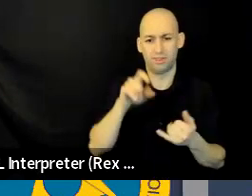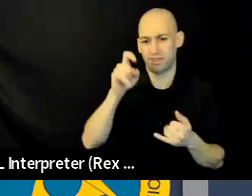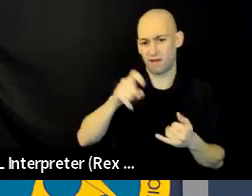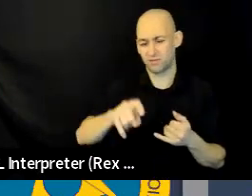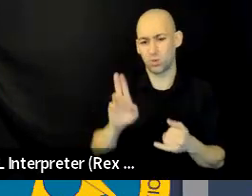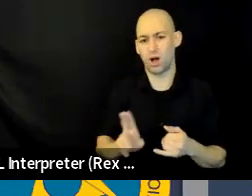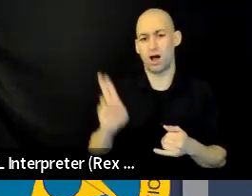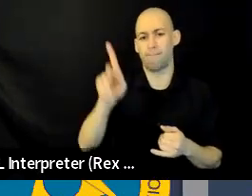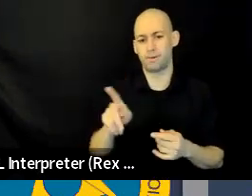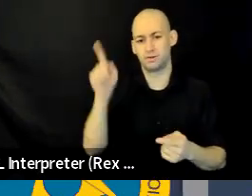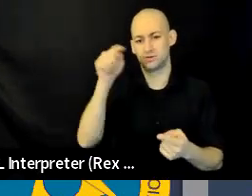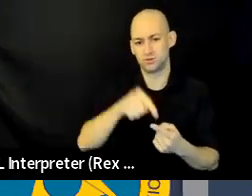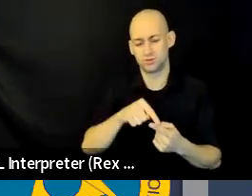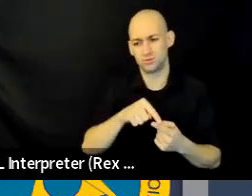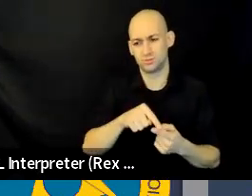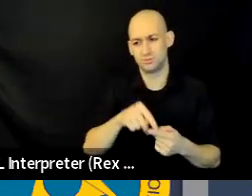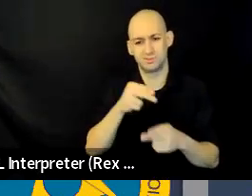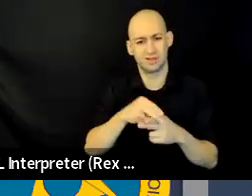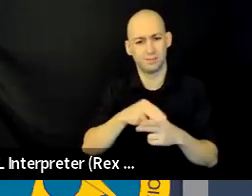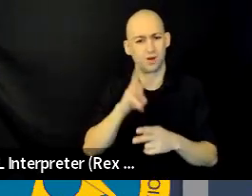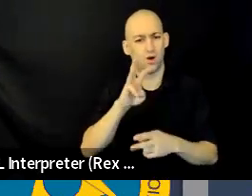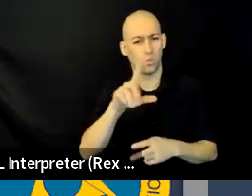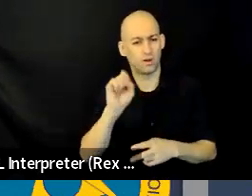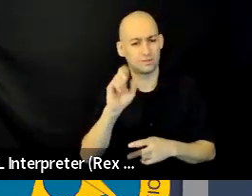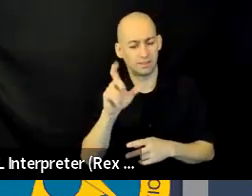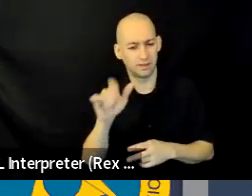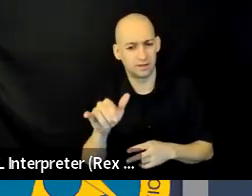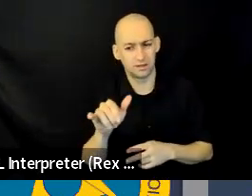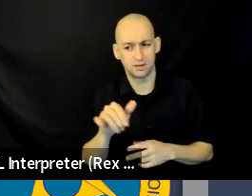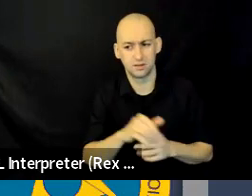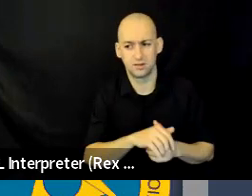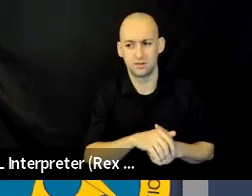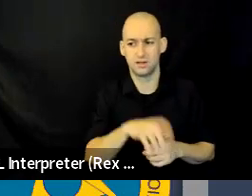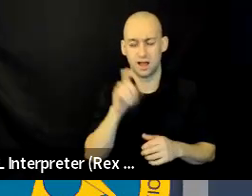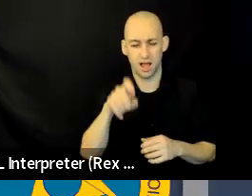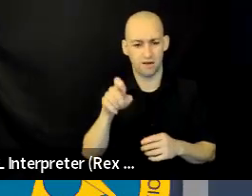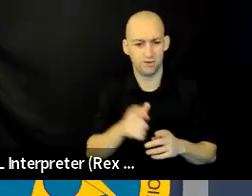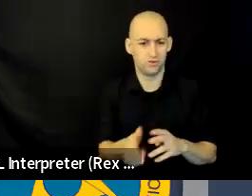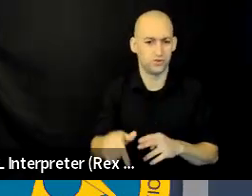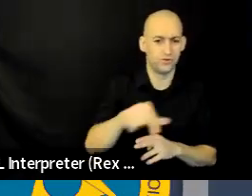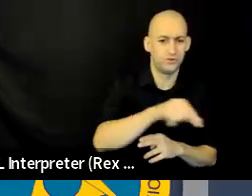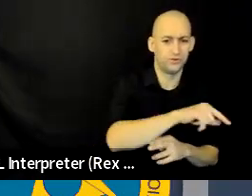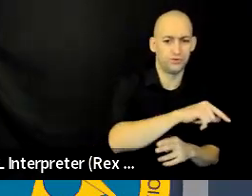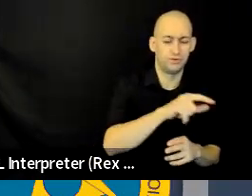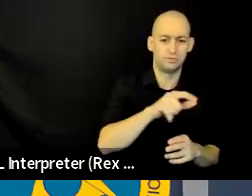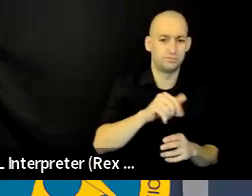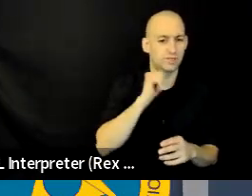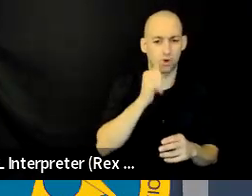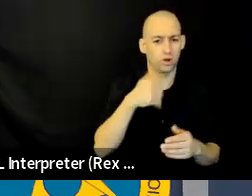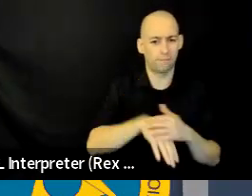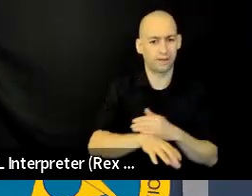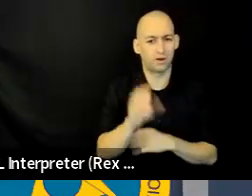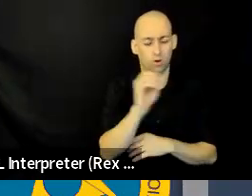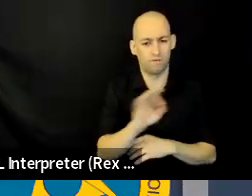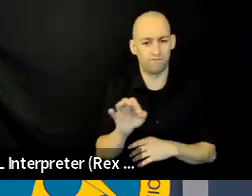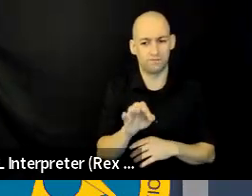to, what's the name of the street, Wellesley? Wilsona. Do they turn onto there and then go in? They don't come in on and off of